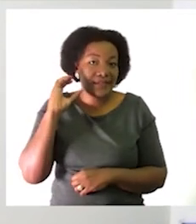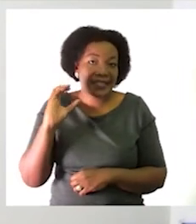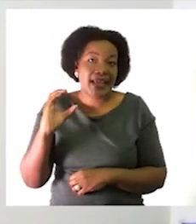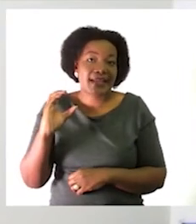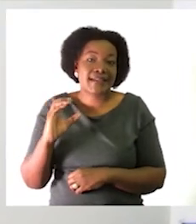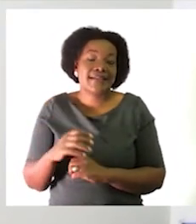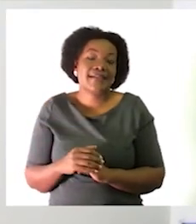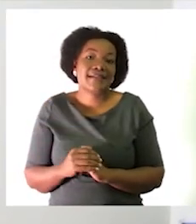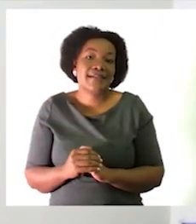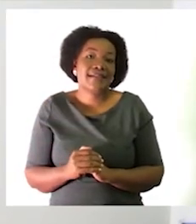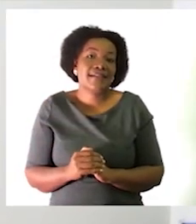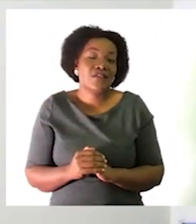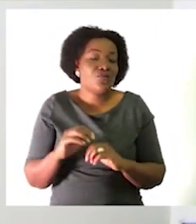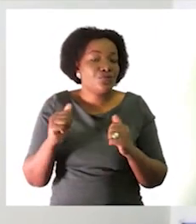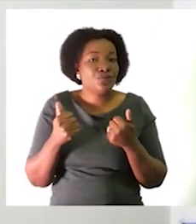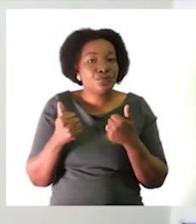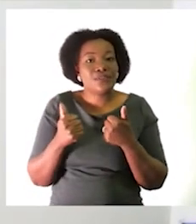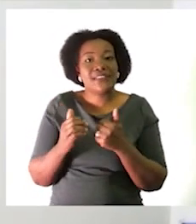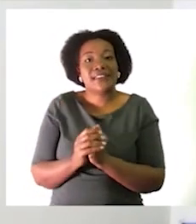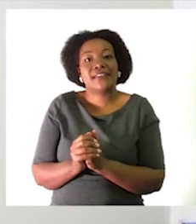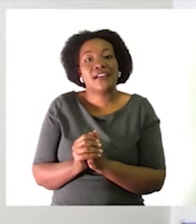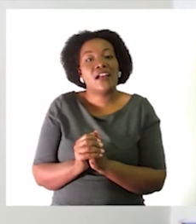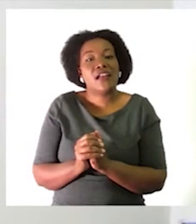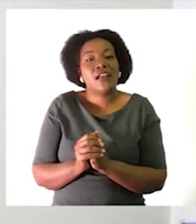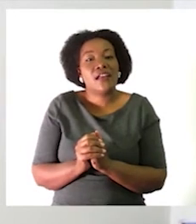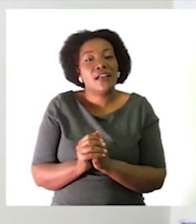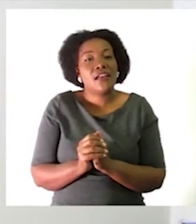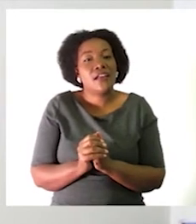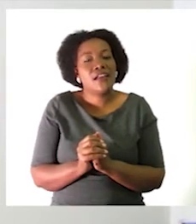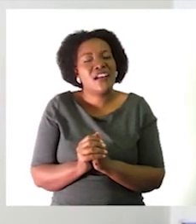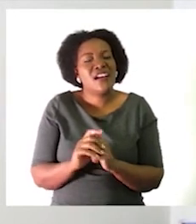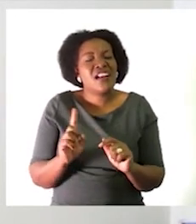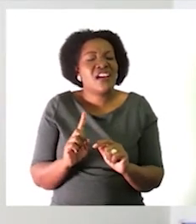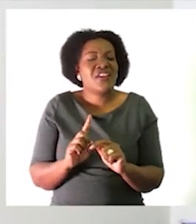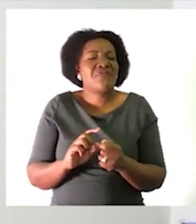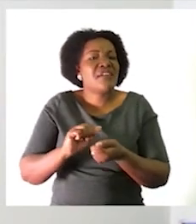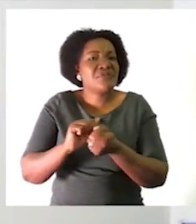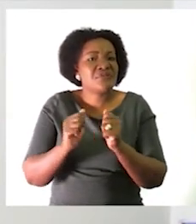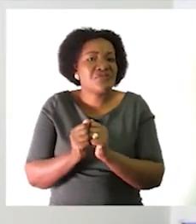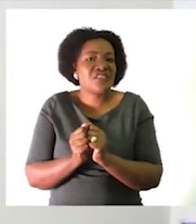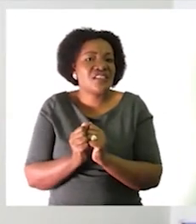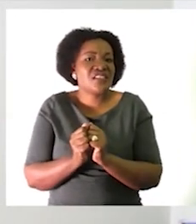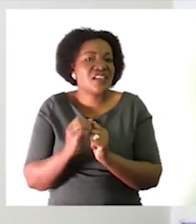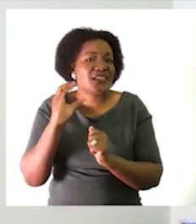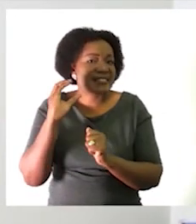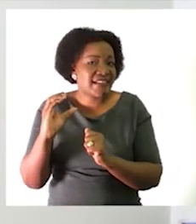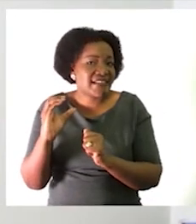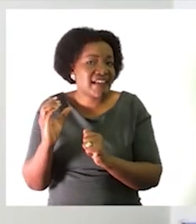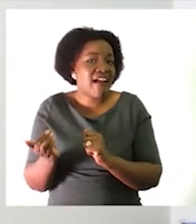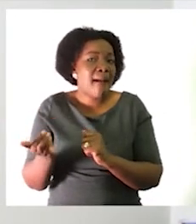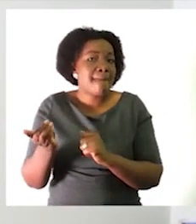275 cents. Very good. But now what if we have to change the cents